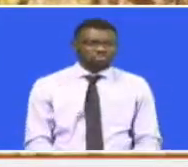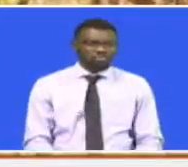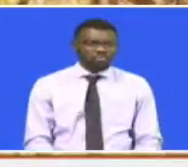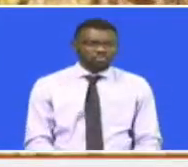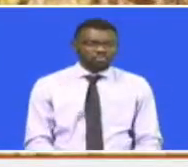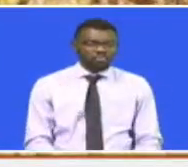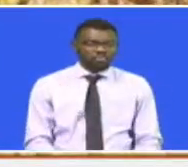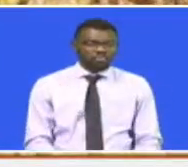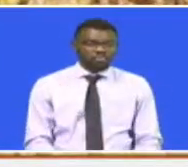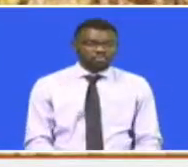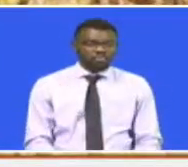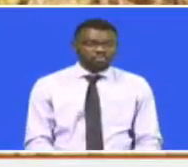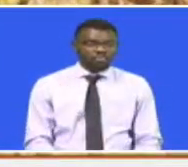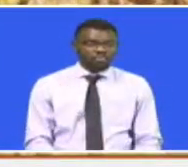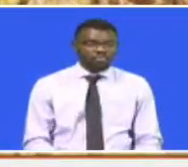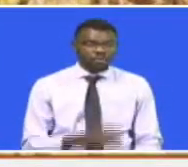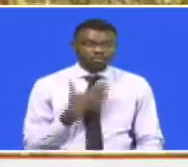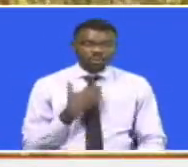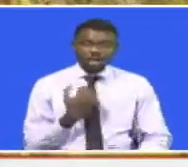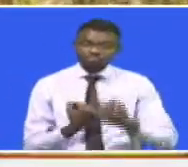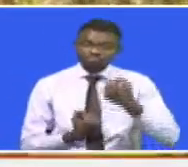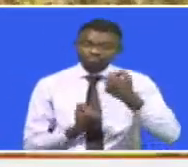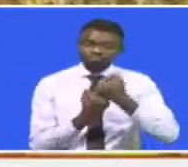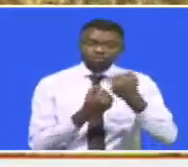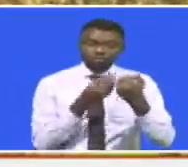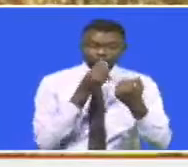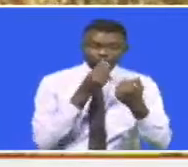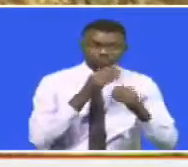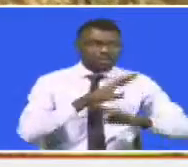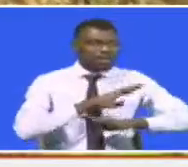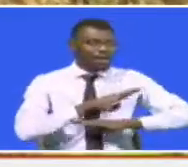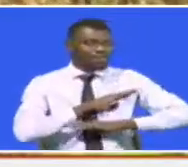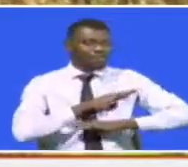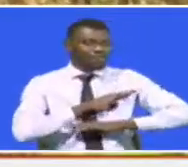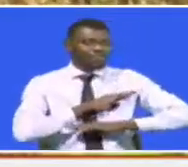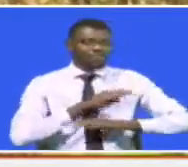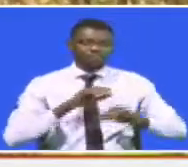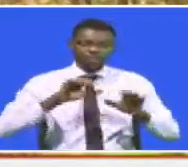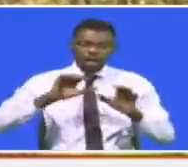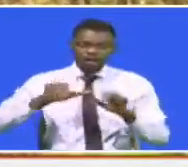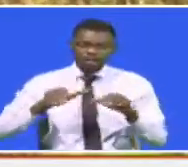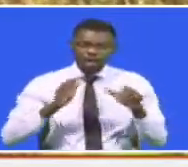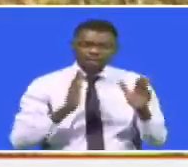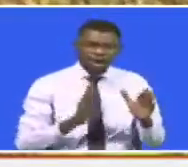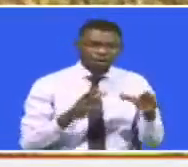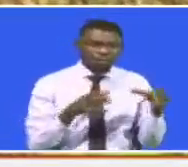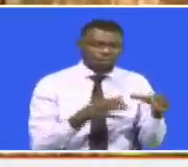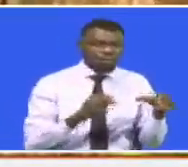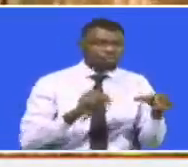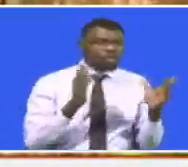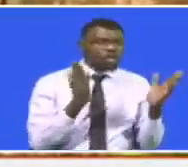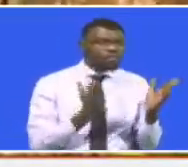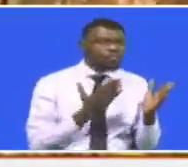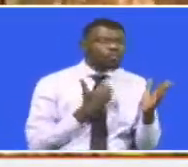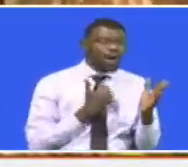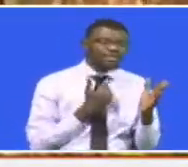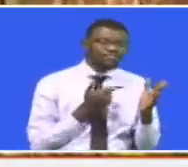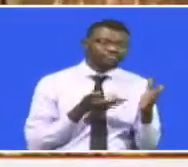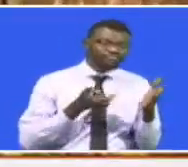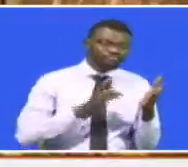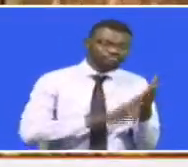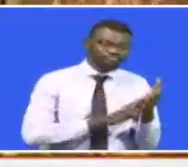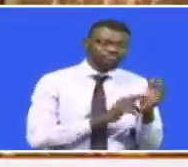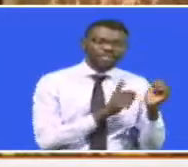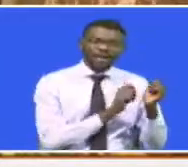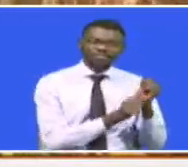In a move that will boost Kenya's food security, farmers in the North Rift are calling on the government to purchase their maize through the National Cereals